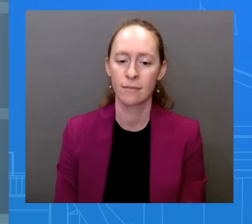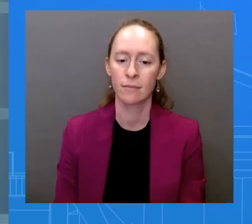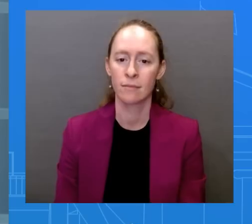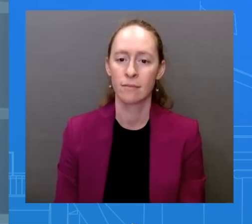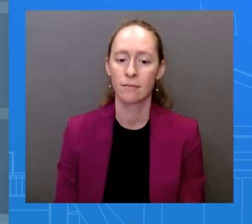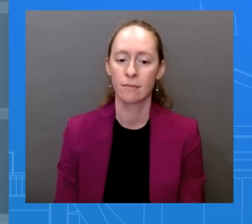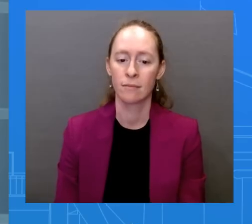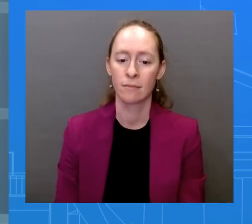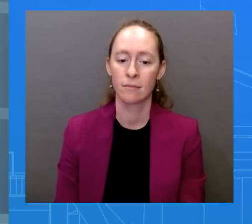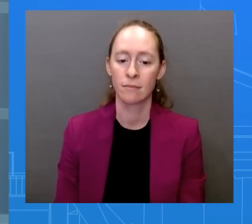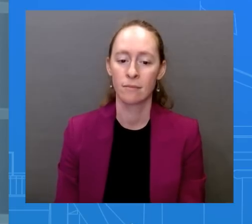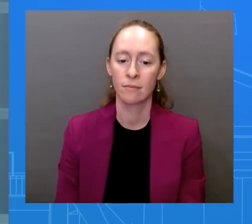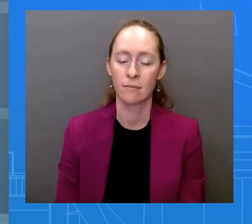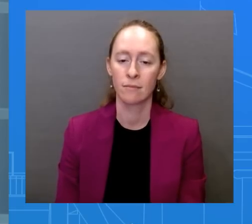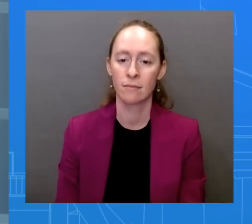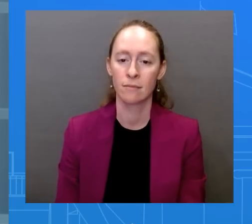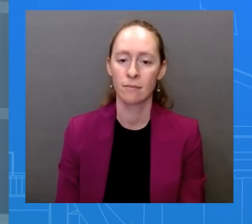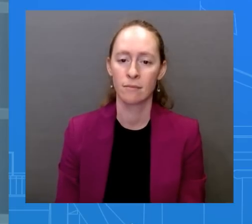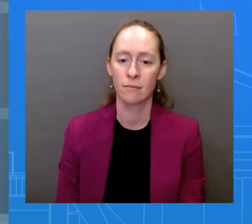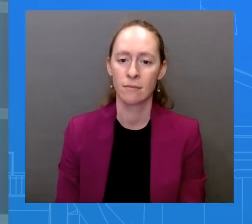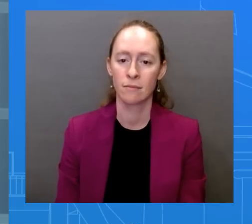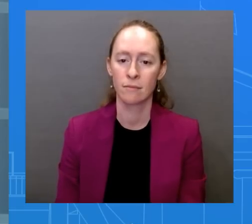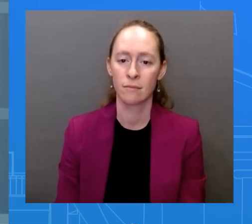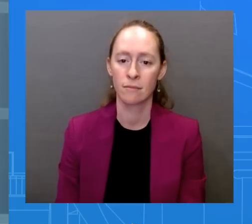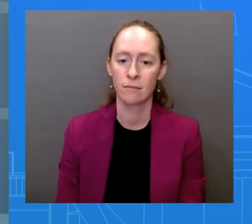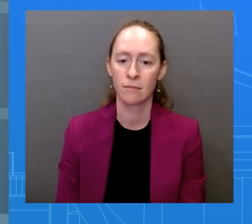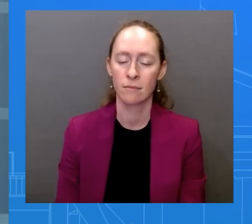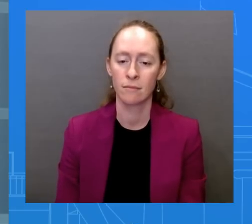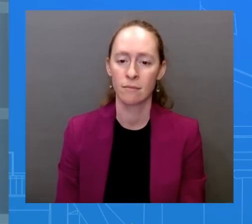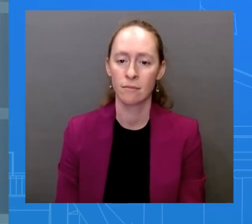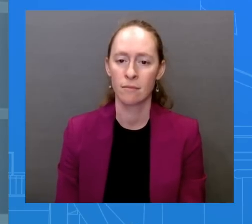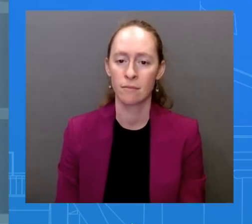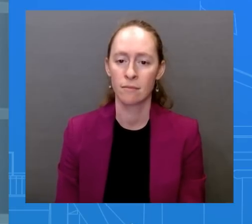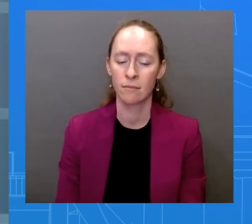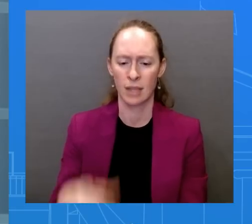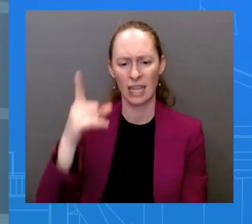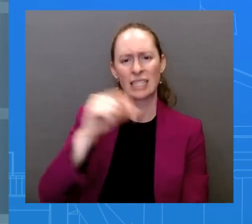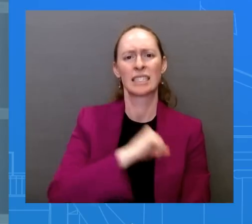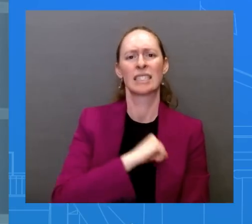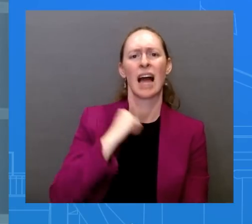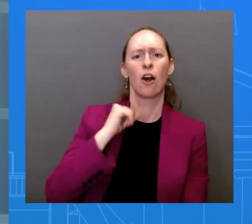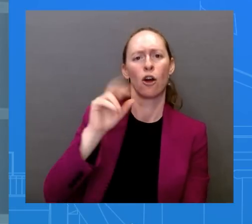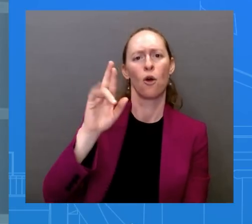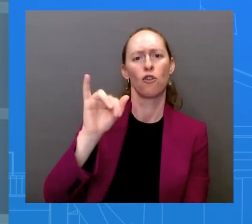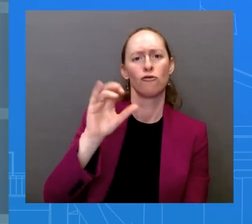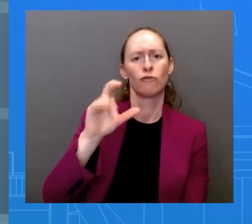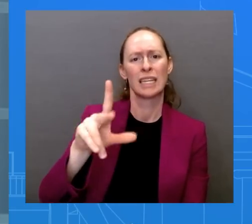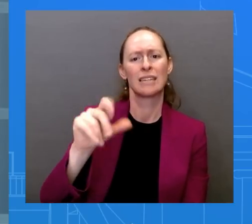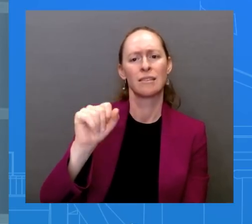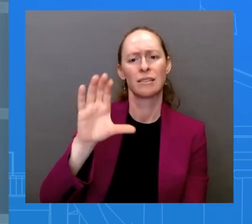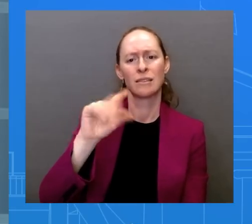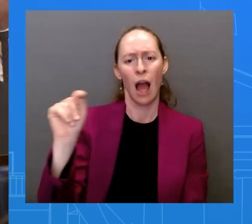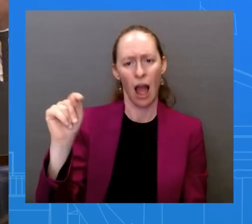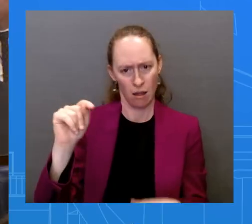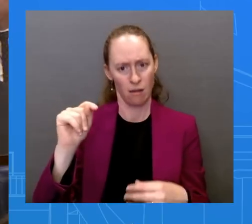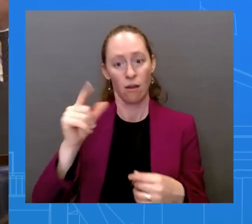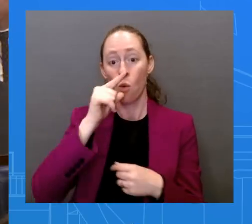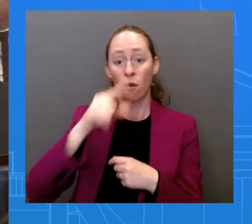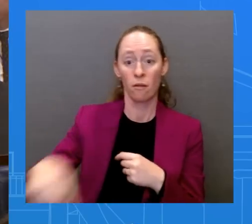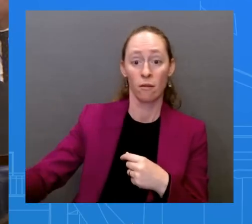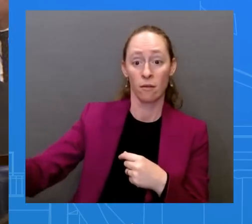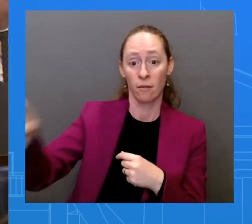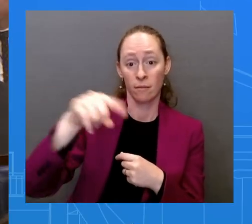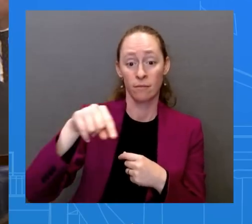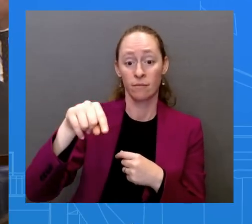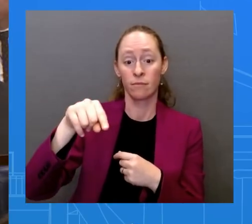Senator Rick Scott has a bill that he's proposing that essentially is supposed to require universities with high endowments to pay some of the financial aid